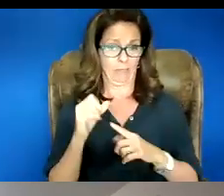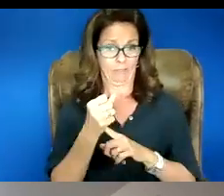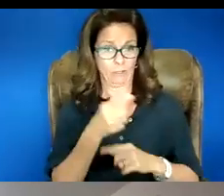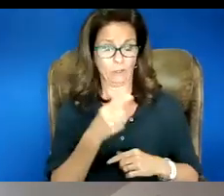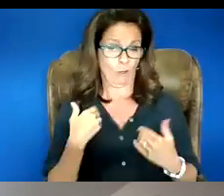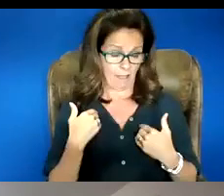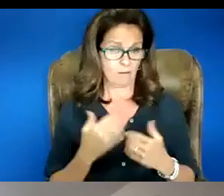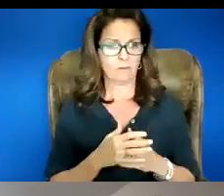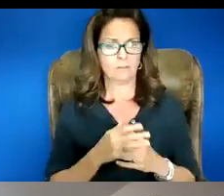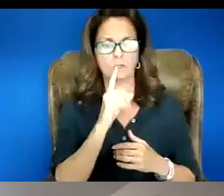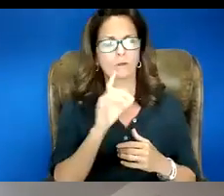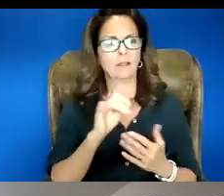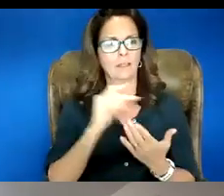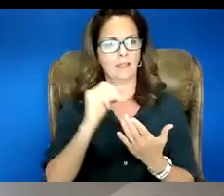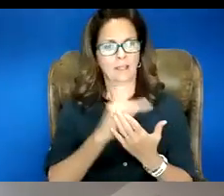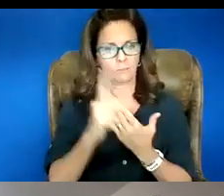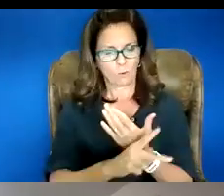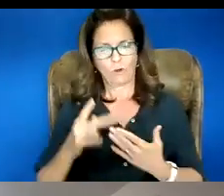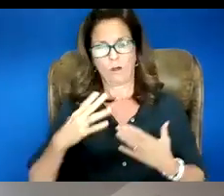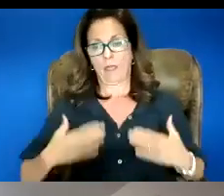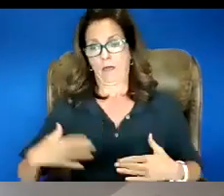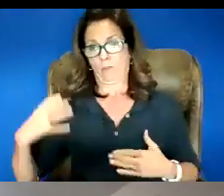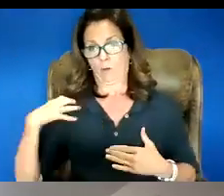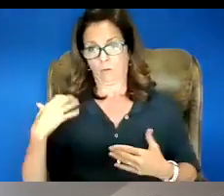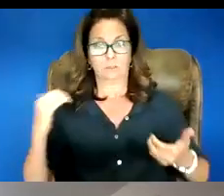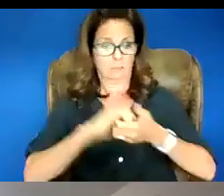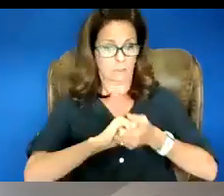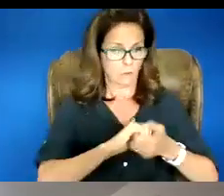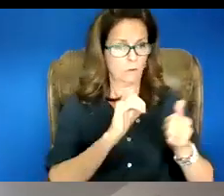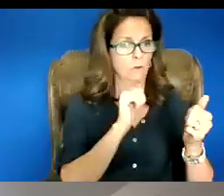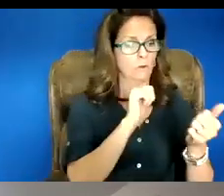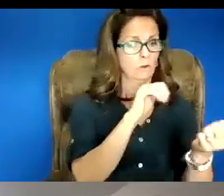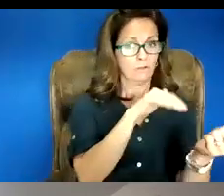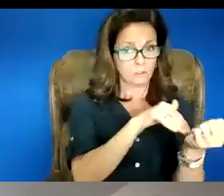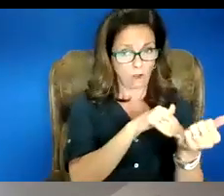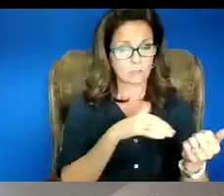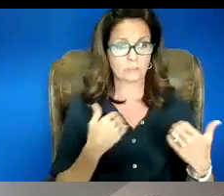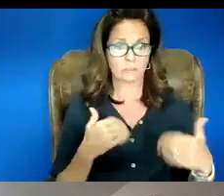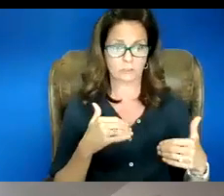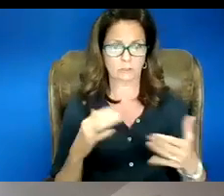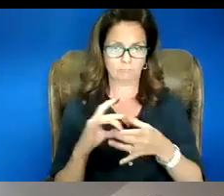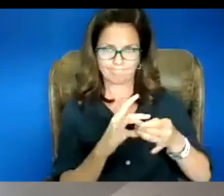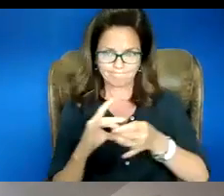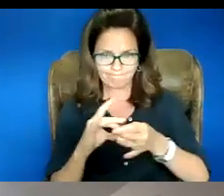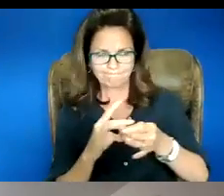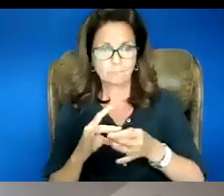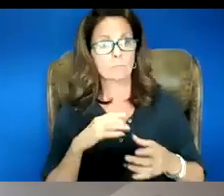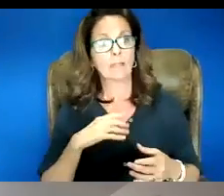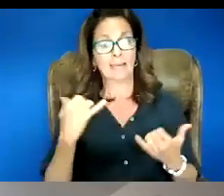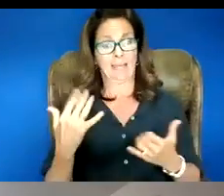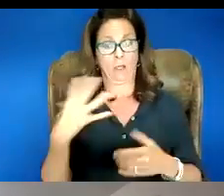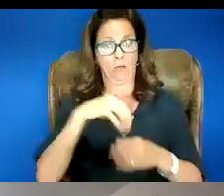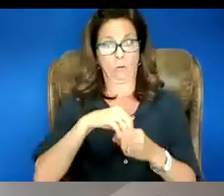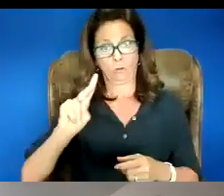health coaches with the physicians. And Kaiser, we're excited about having Kaiser now because that is the model